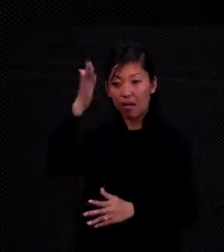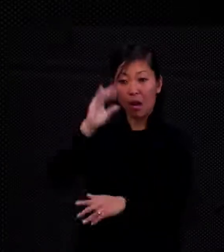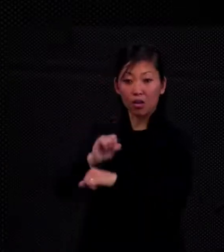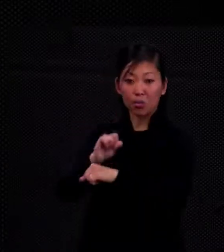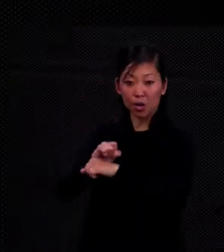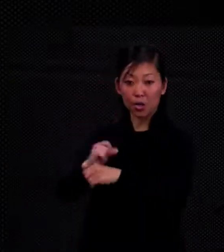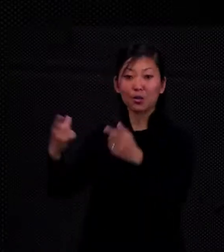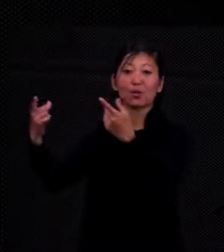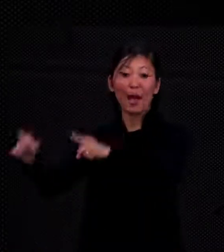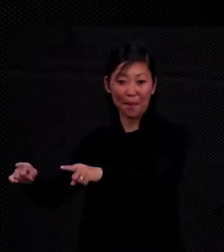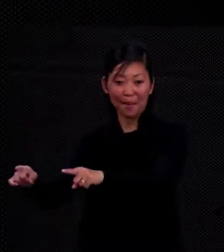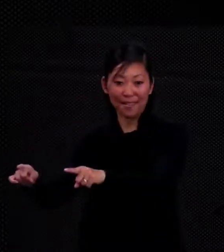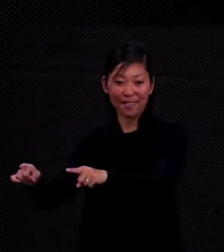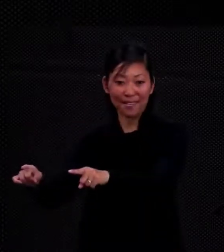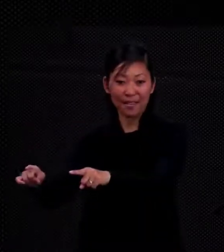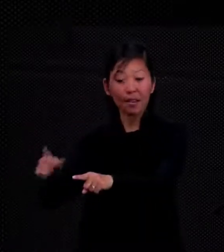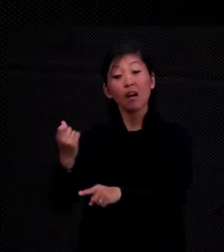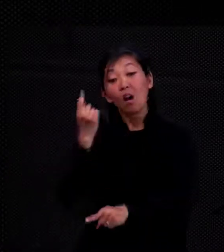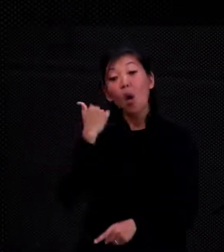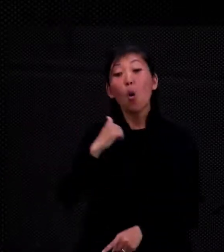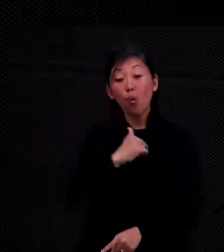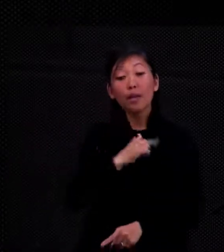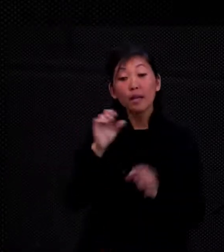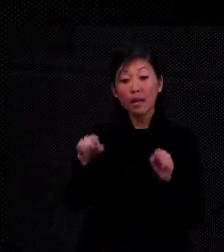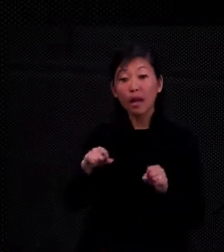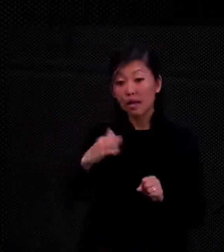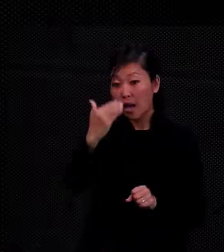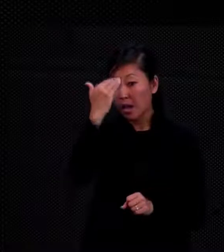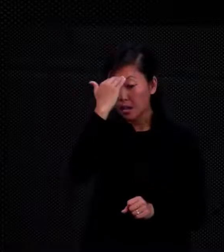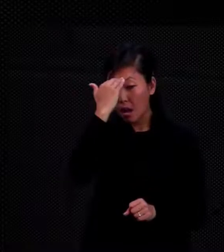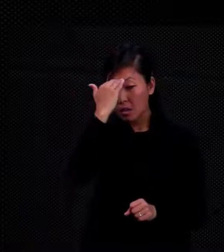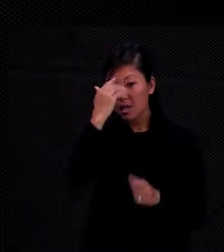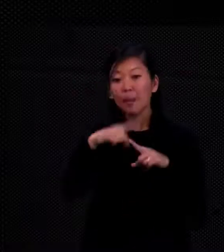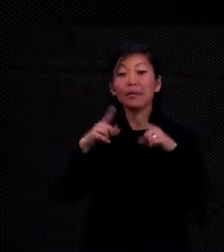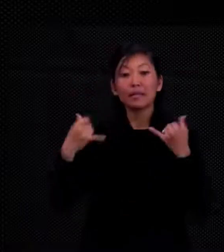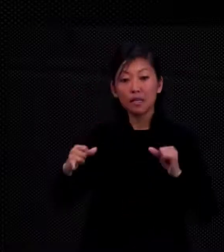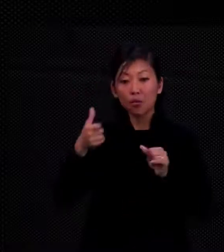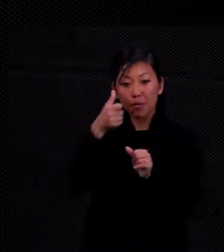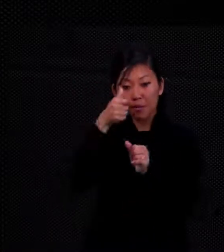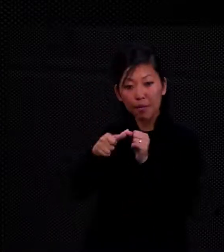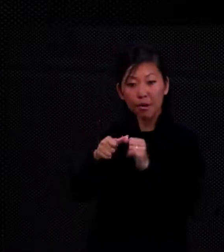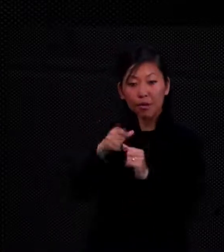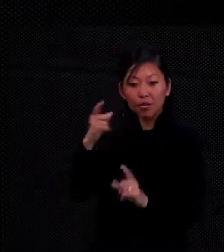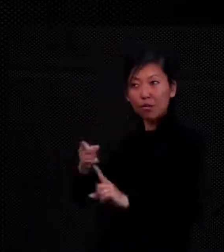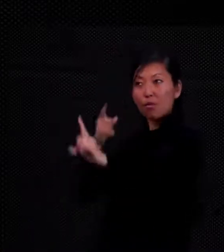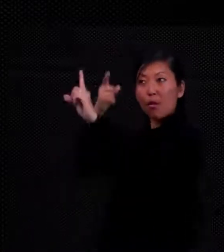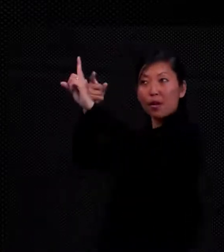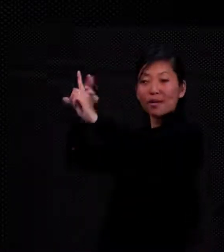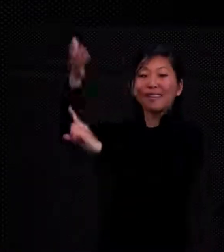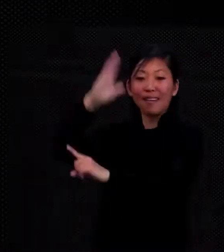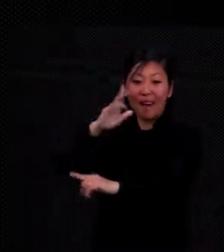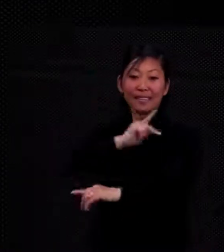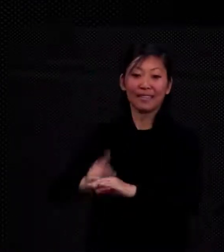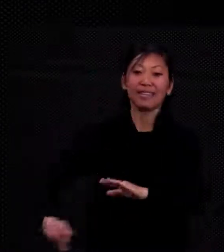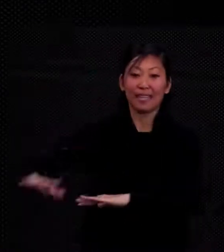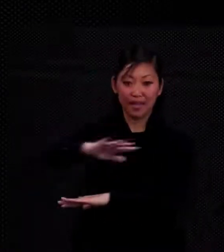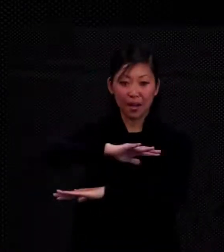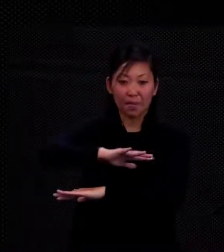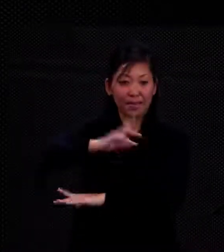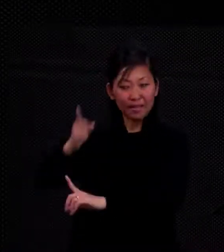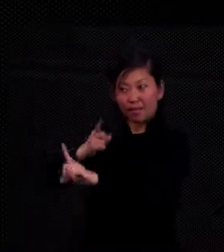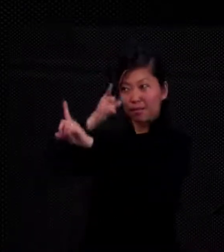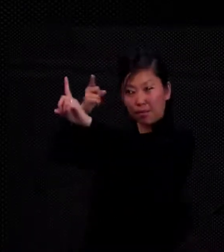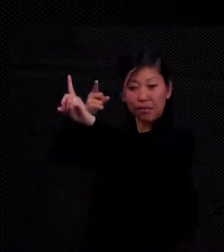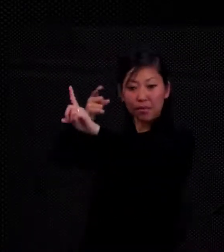See, we can acknowledge those things without getting off track with the work that God wants to do through us. Let's